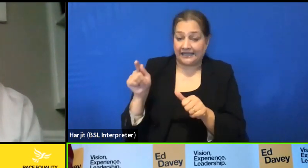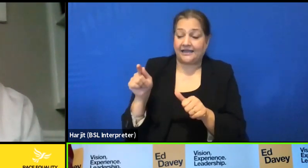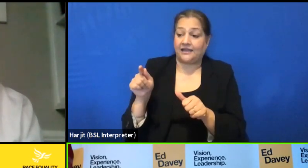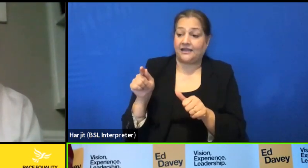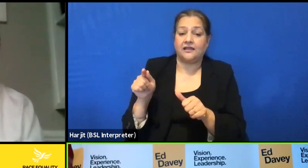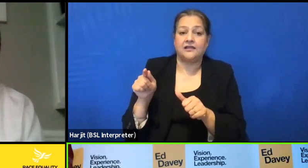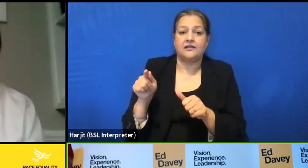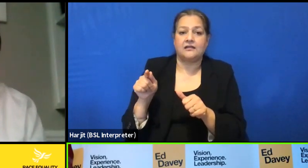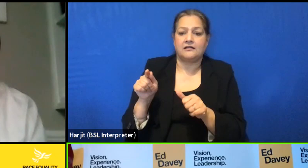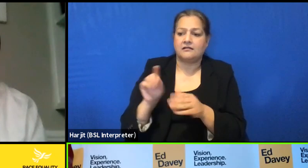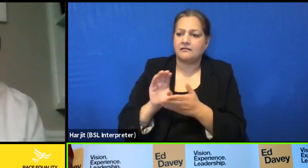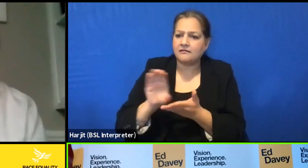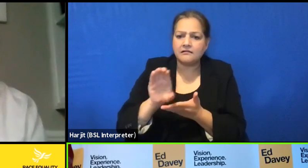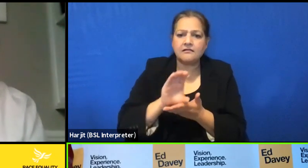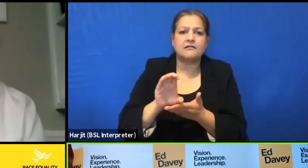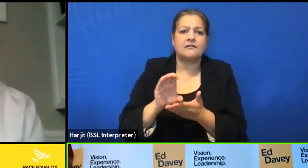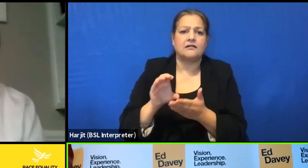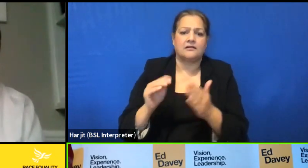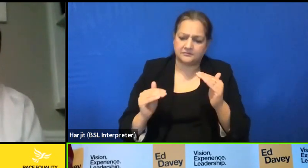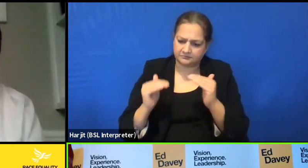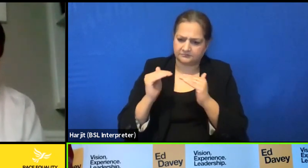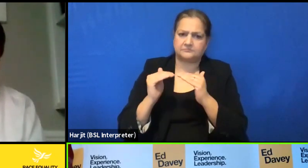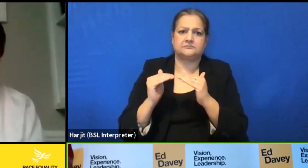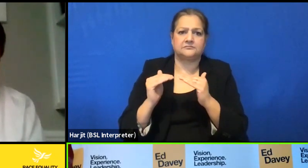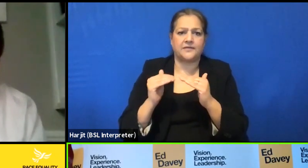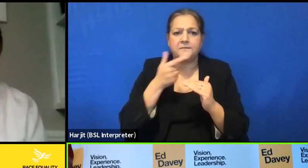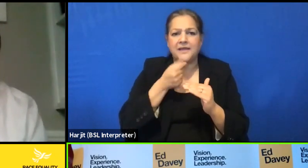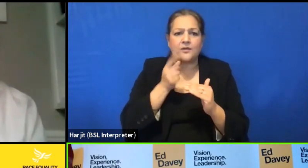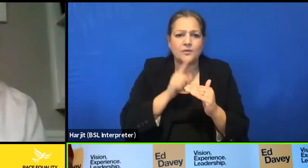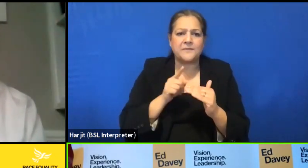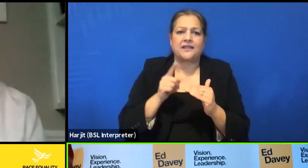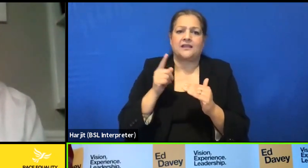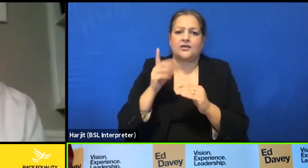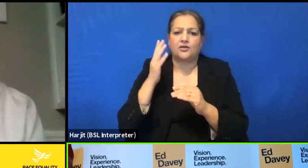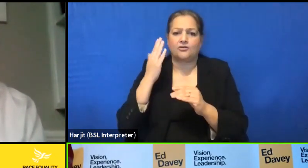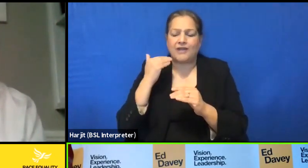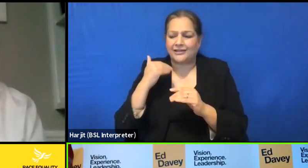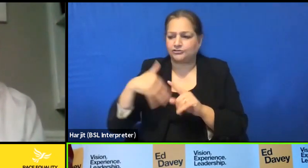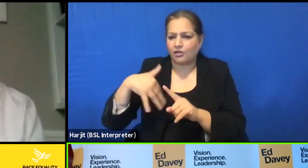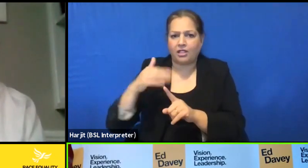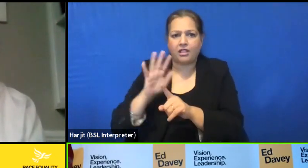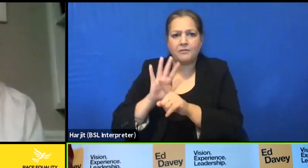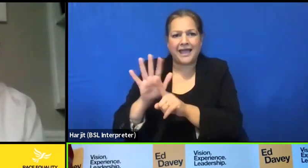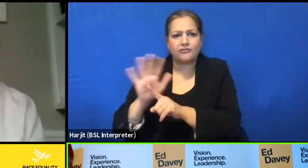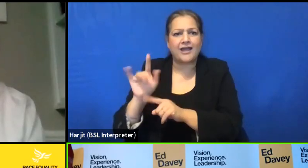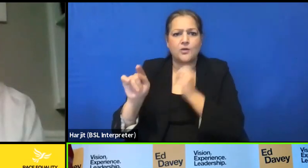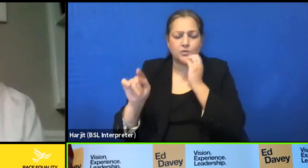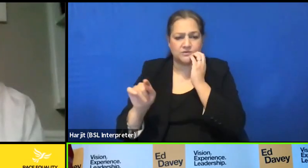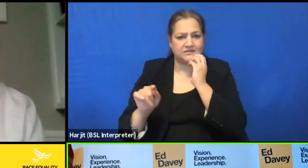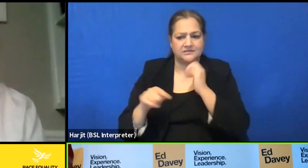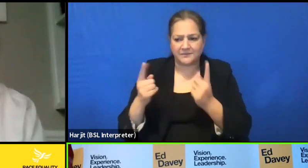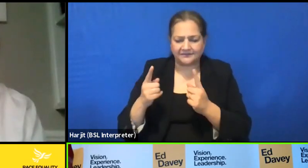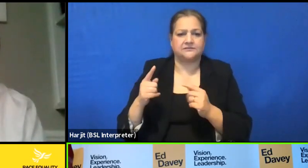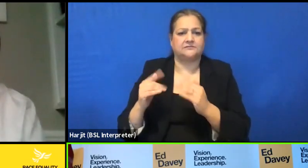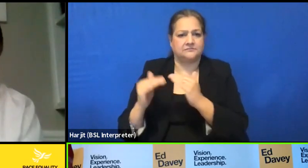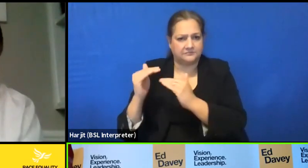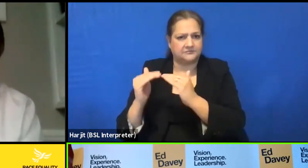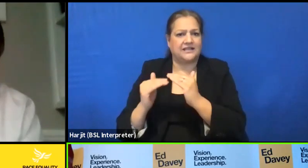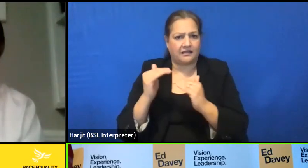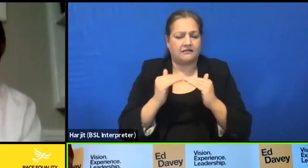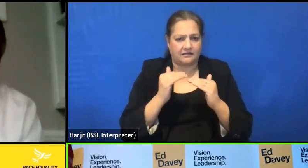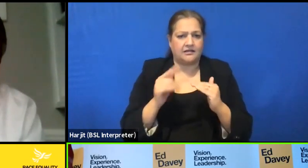different men and women, but between different people of different racial backgrounds. I think we need to ensure that the workplace,